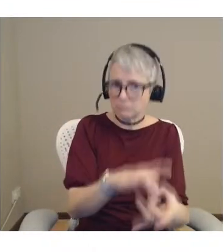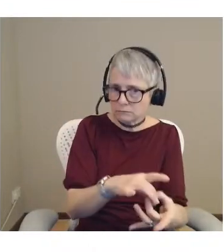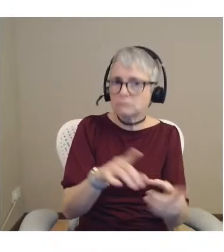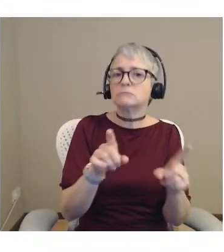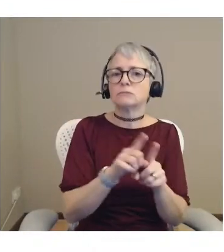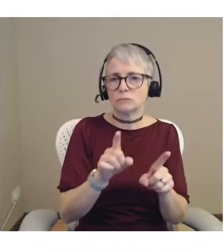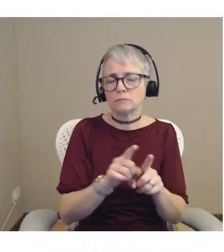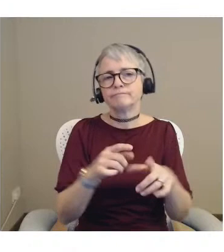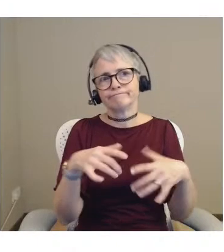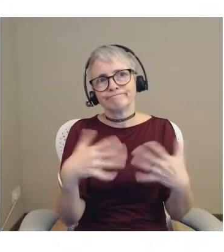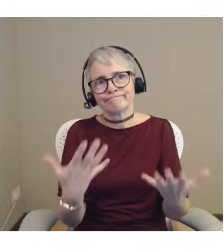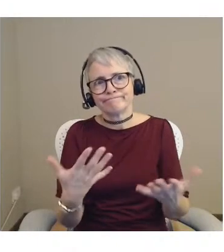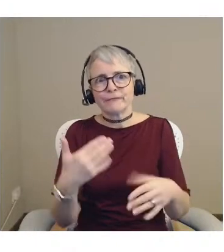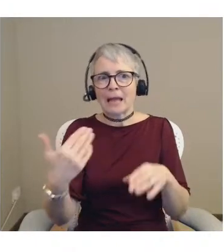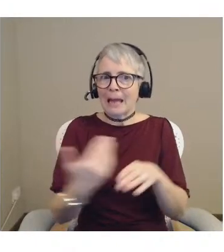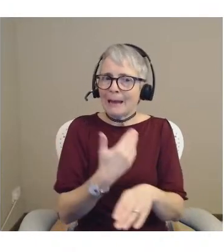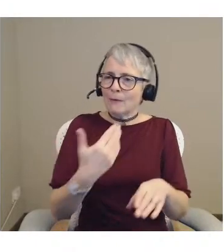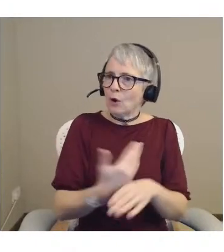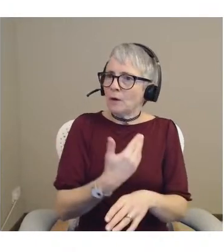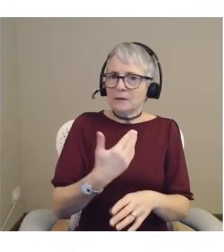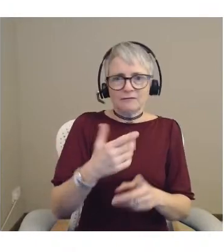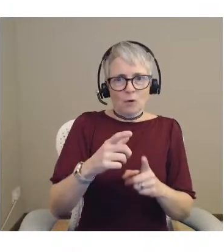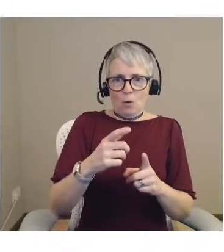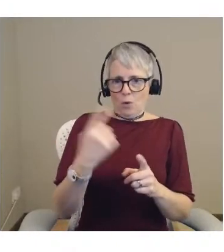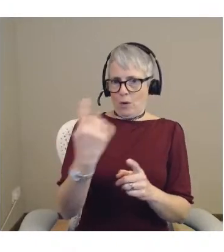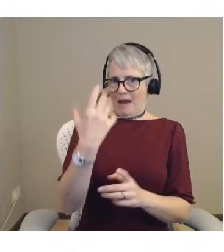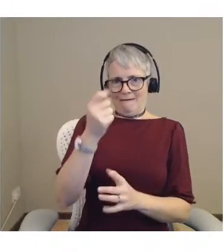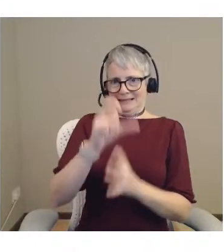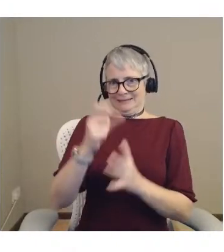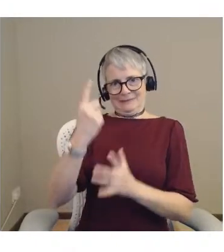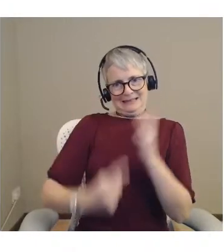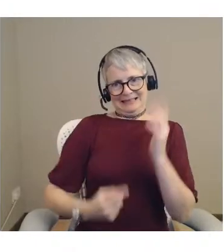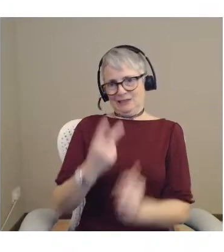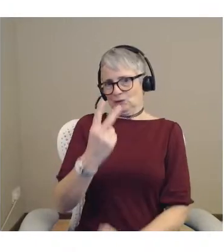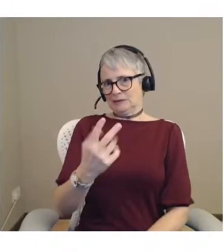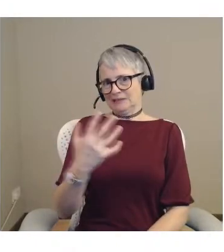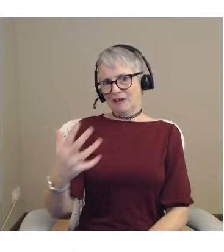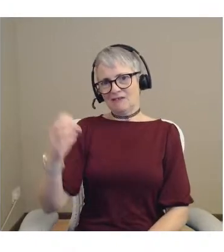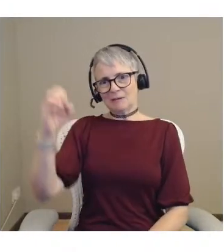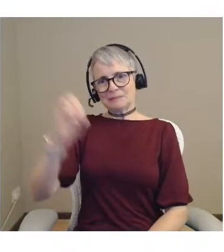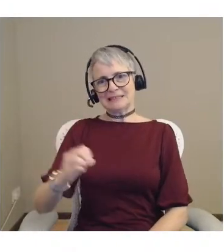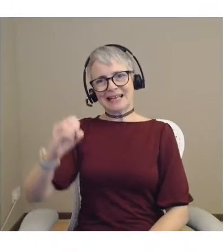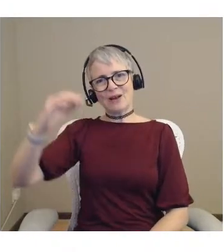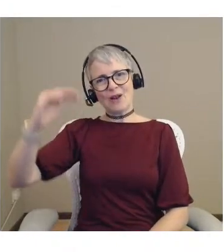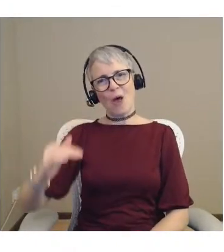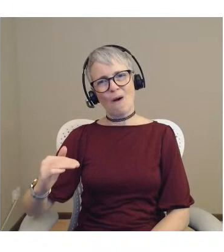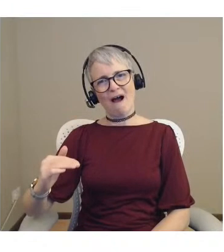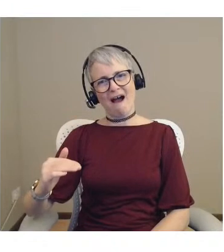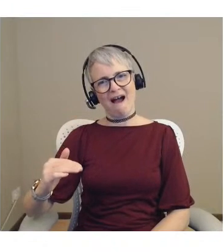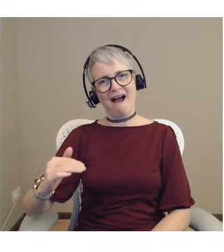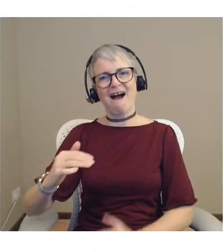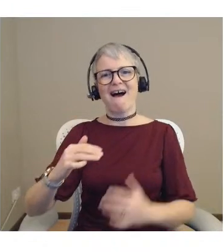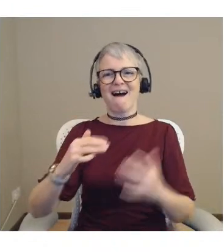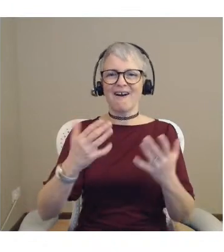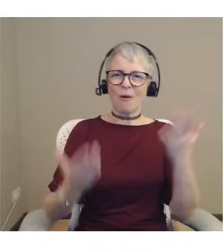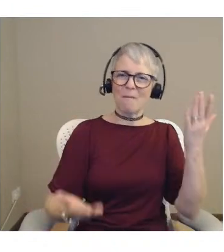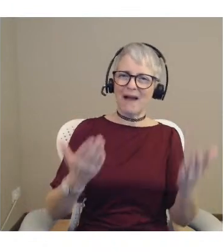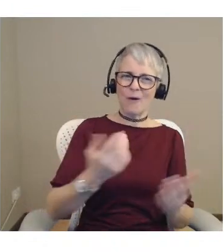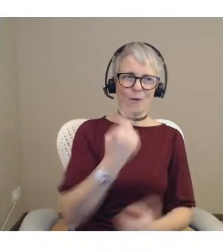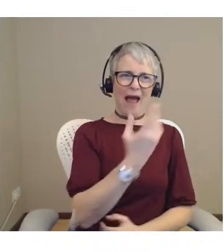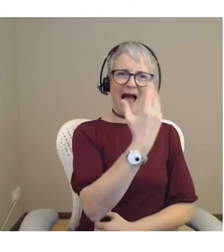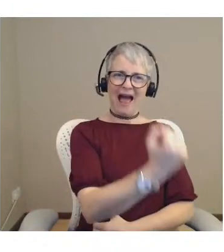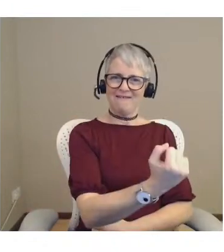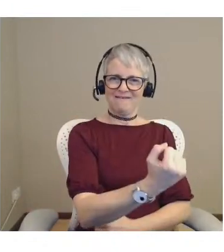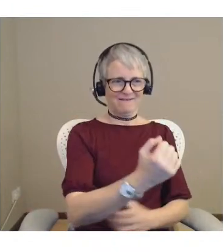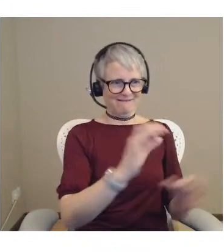the employment rate of persons with disabilities is 25% lower than those without the disability, and the Commission will